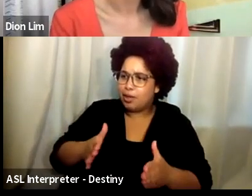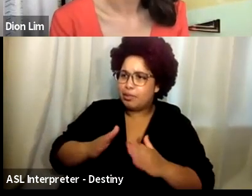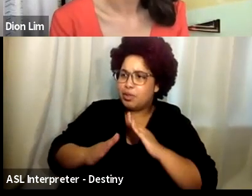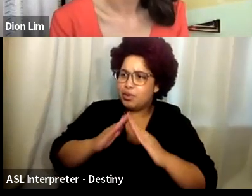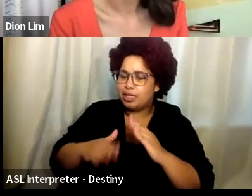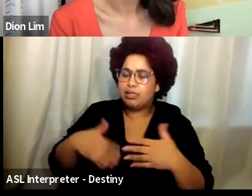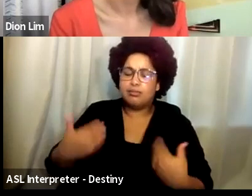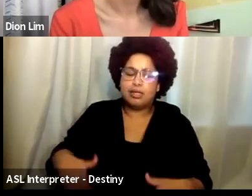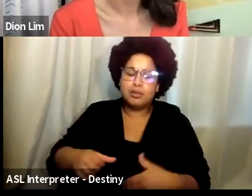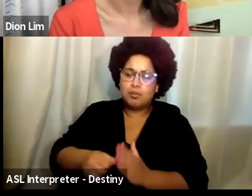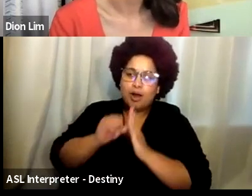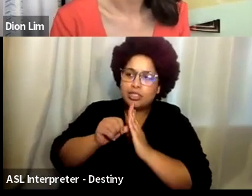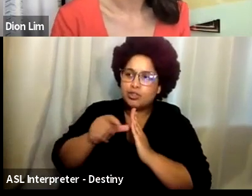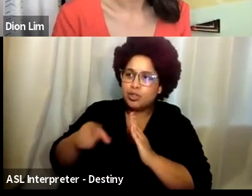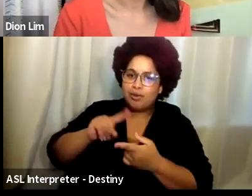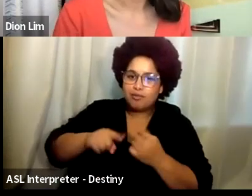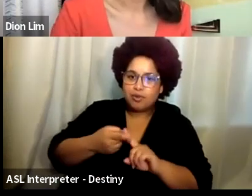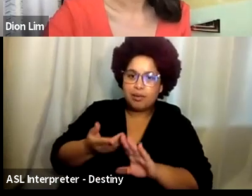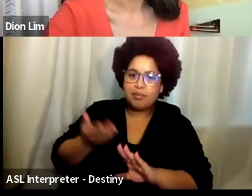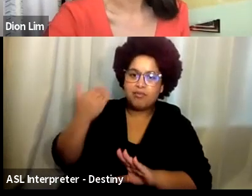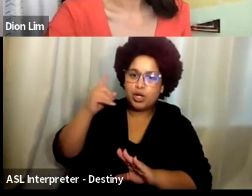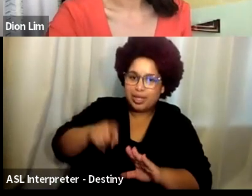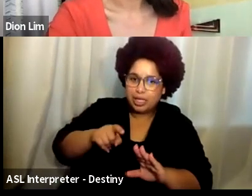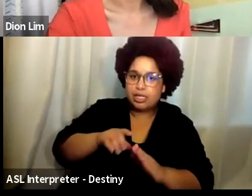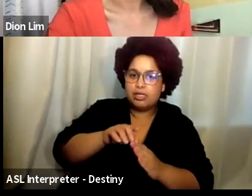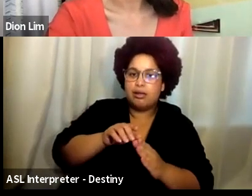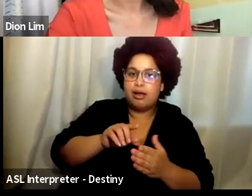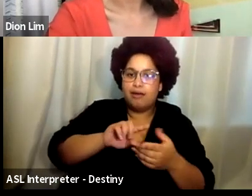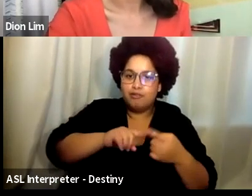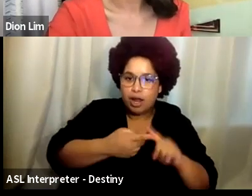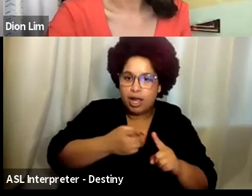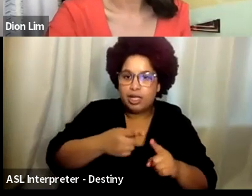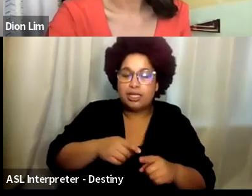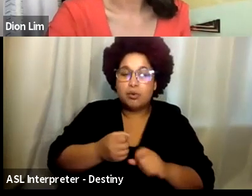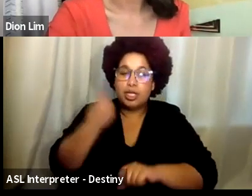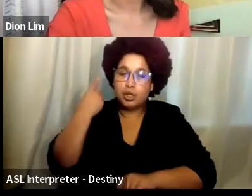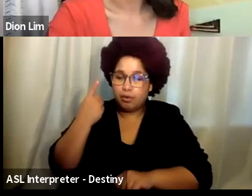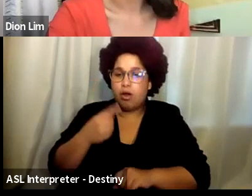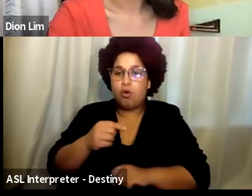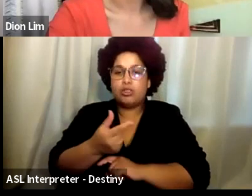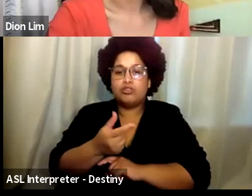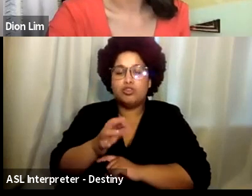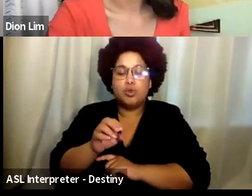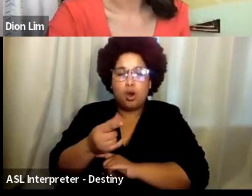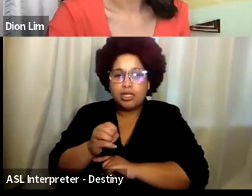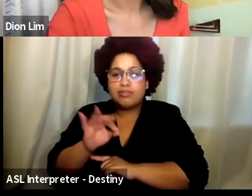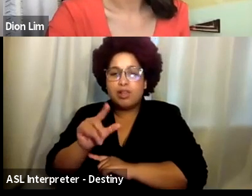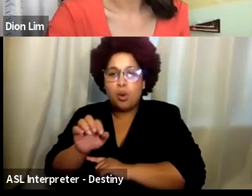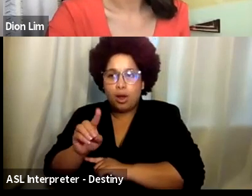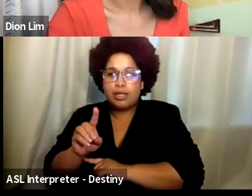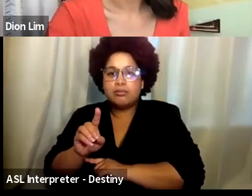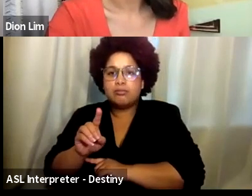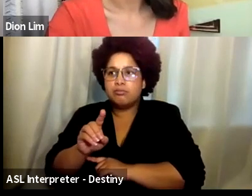you were you were a friend before you needed a friend. And a year ago when George Floyd was killed and we were out on the streets, the Asian